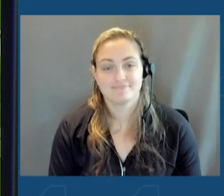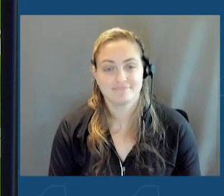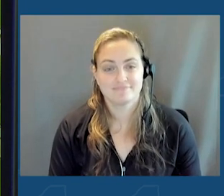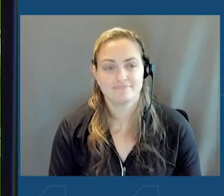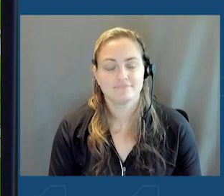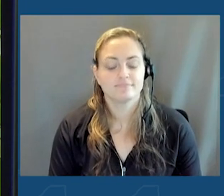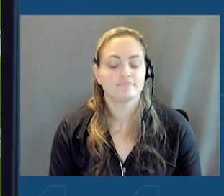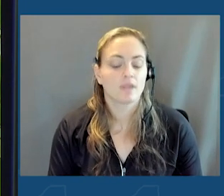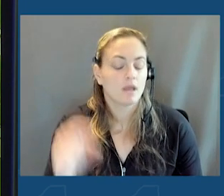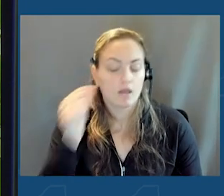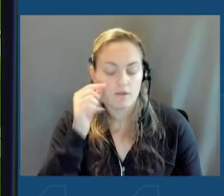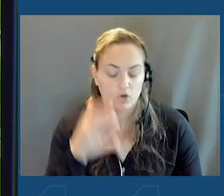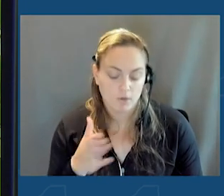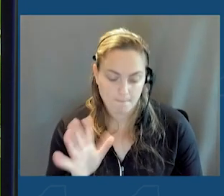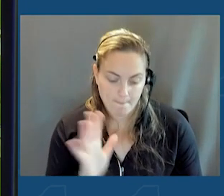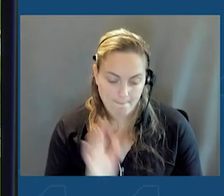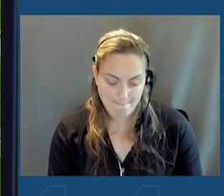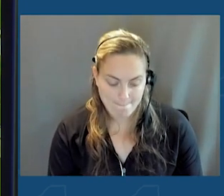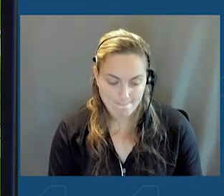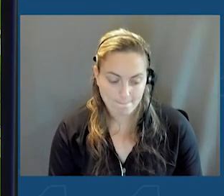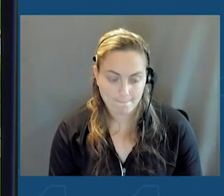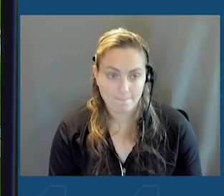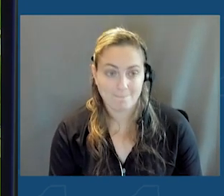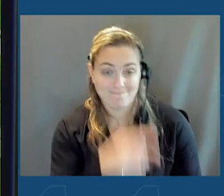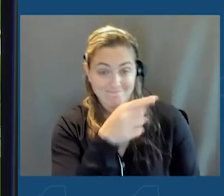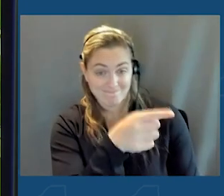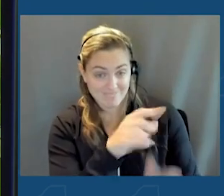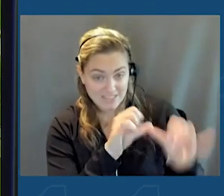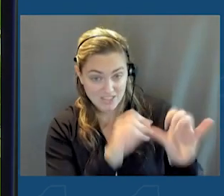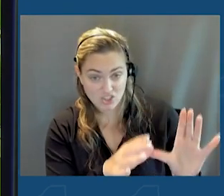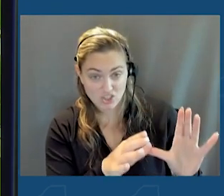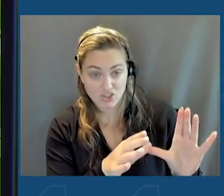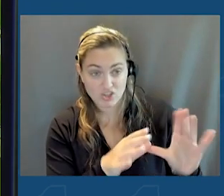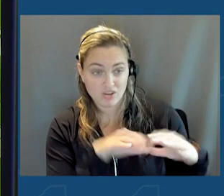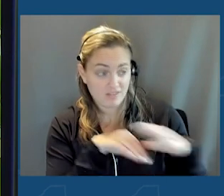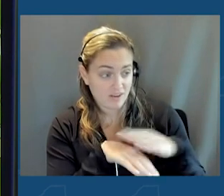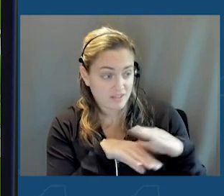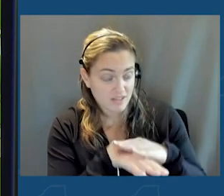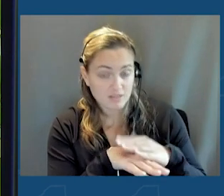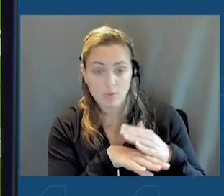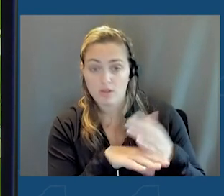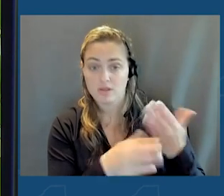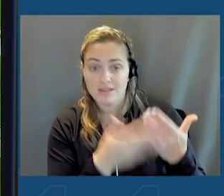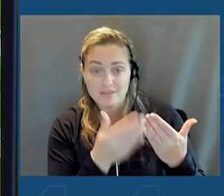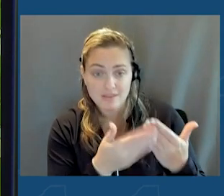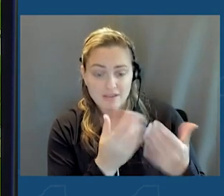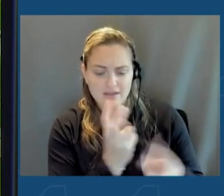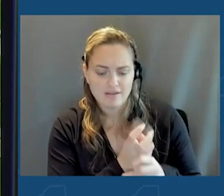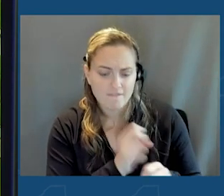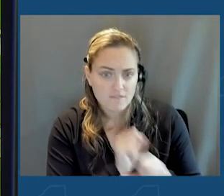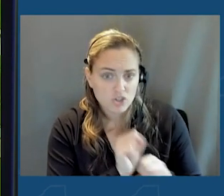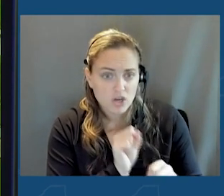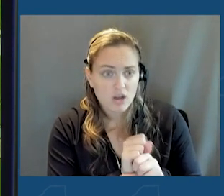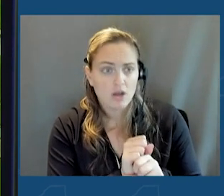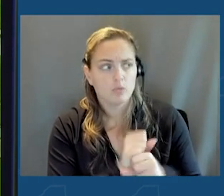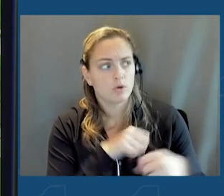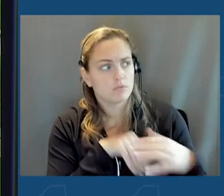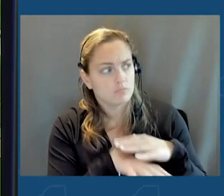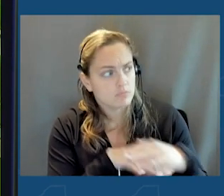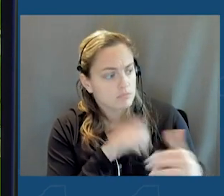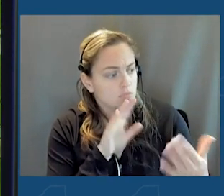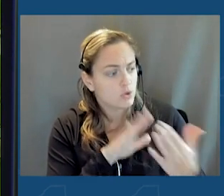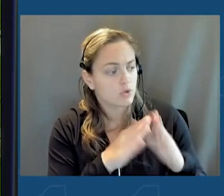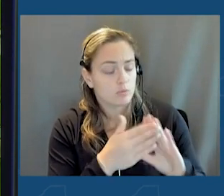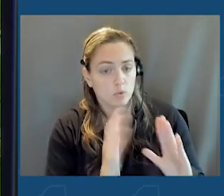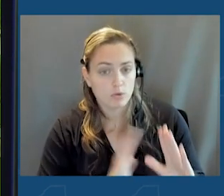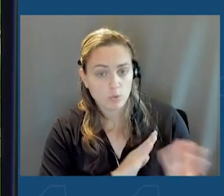Governor, this engineer here has been accessible. He's had a tough job where he would come to the community board and explain that